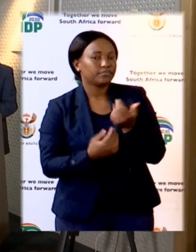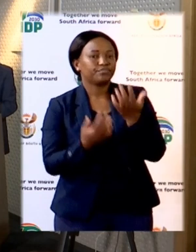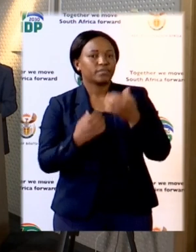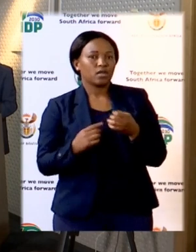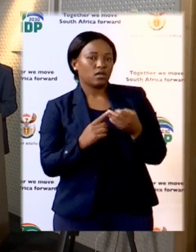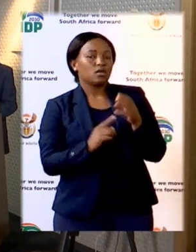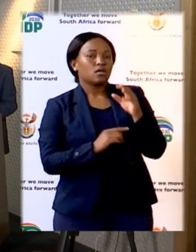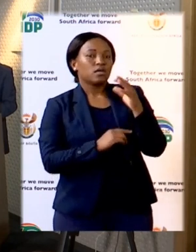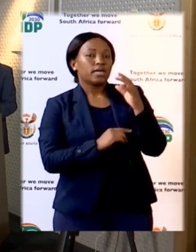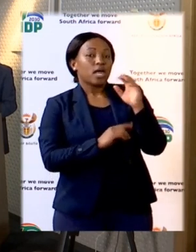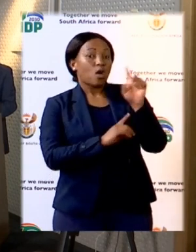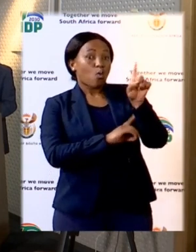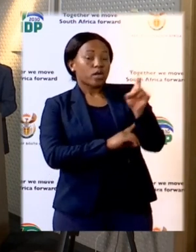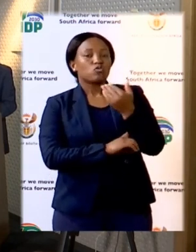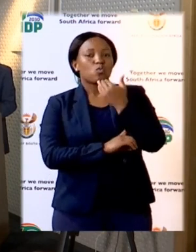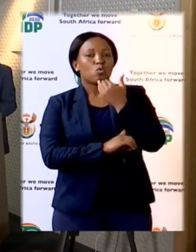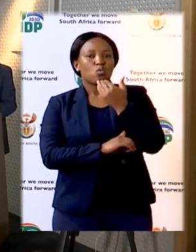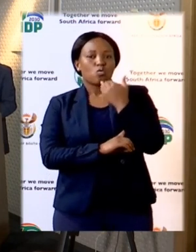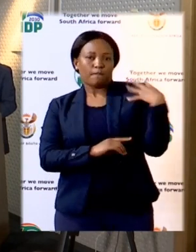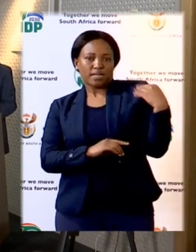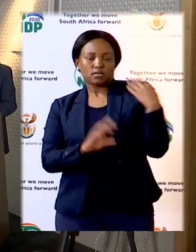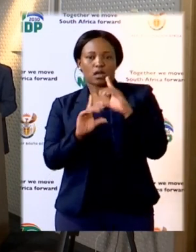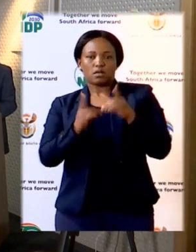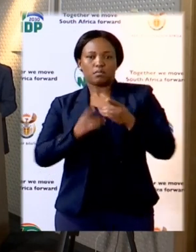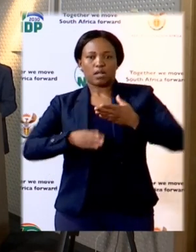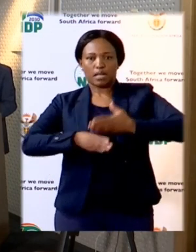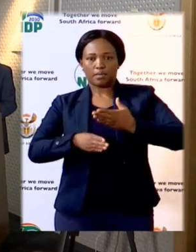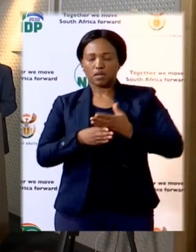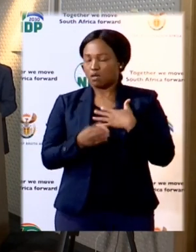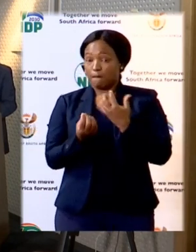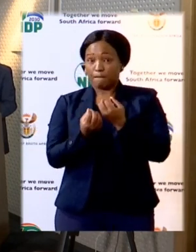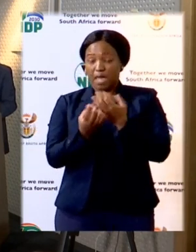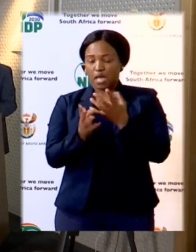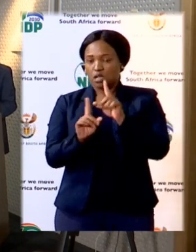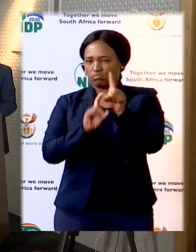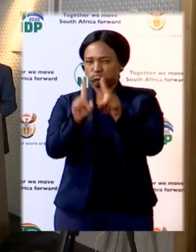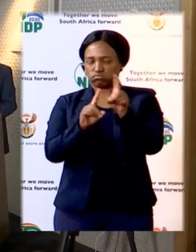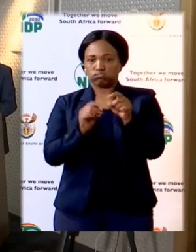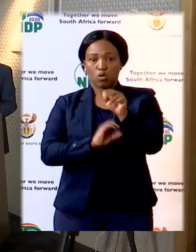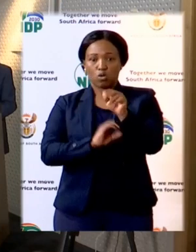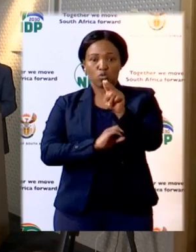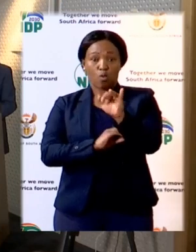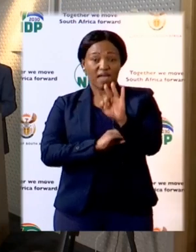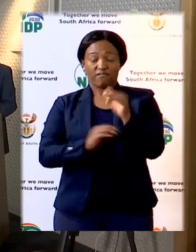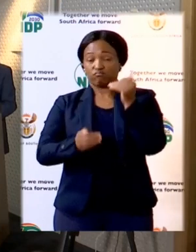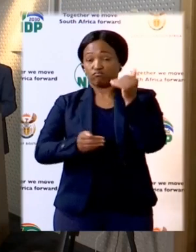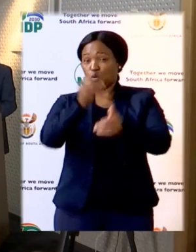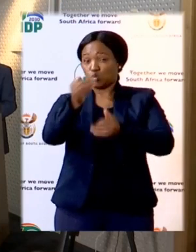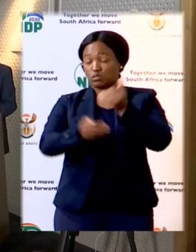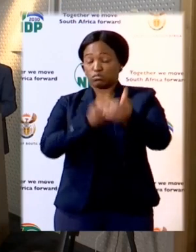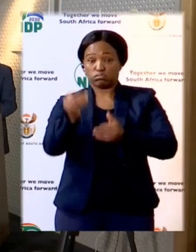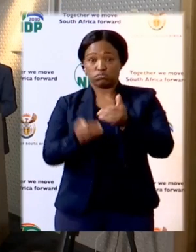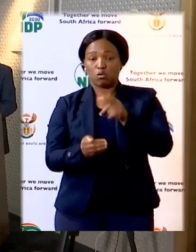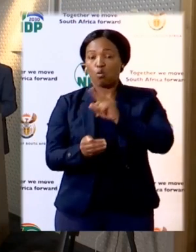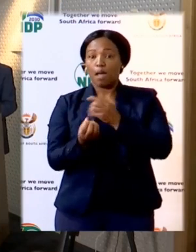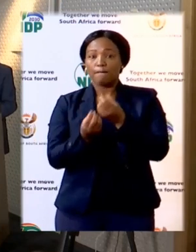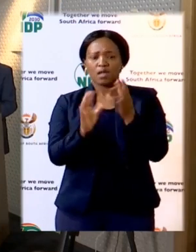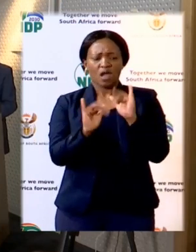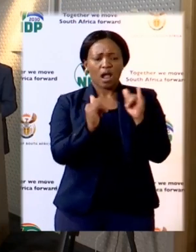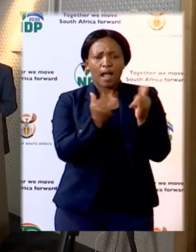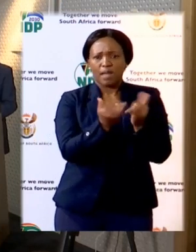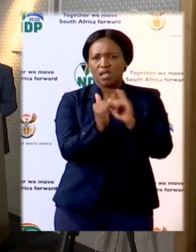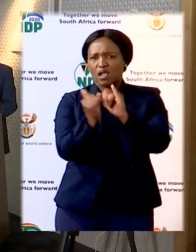Labour. There have been several complaints around the UIF process. For an example, some companies have applied for UIF